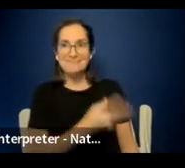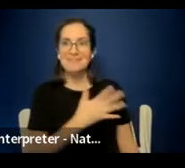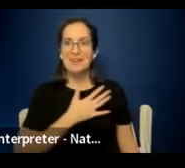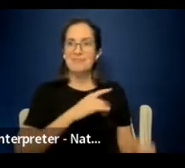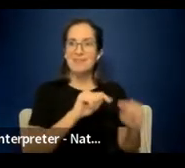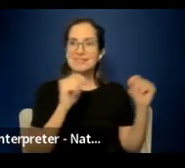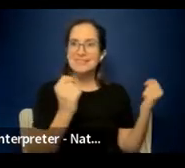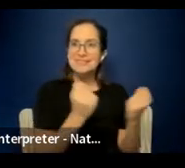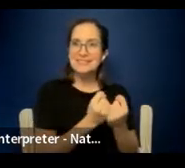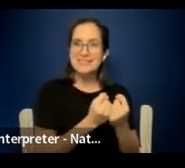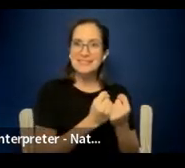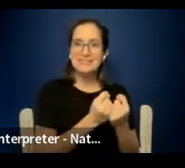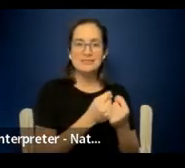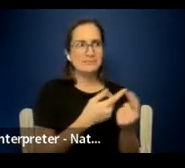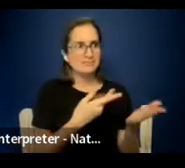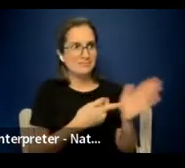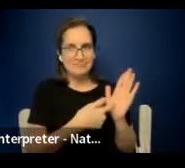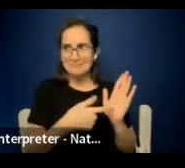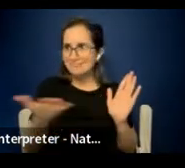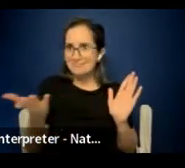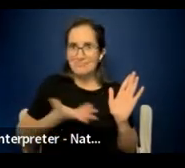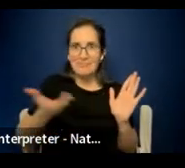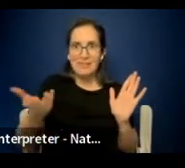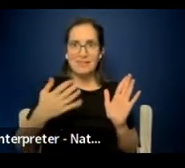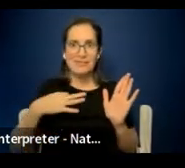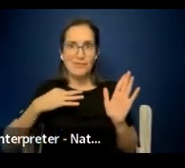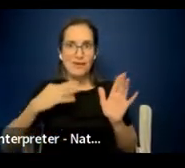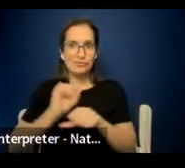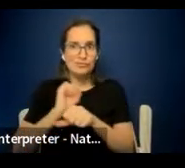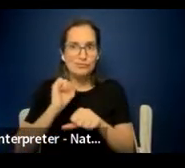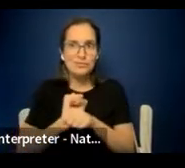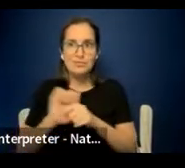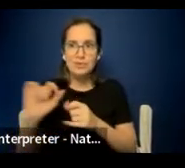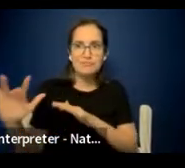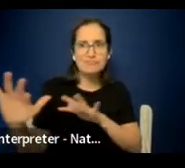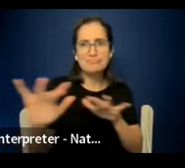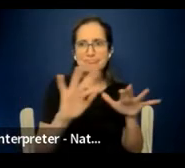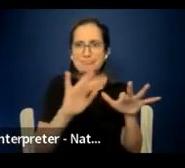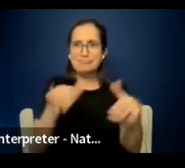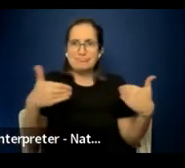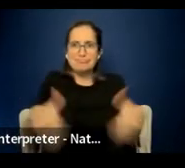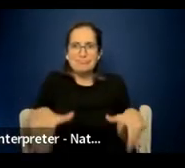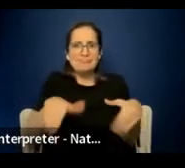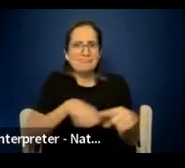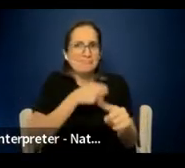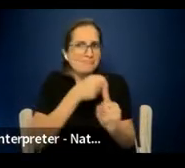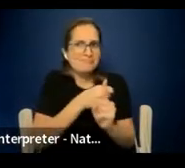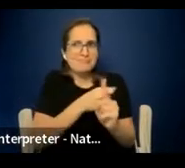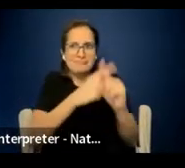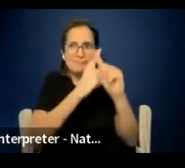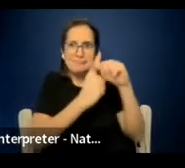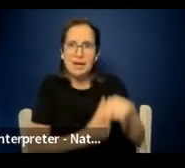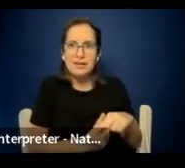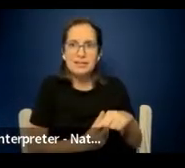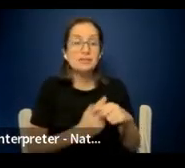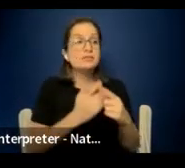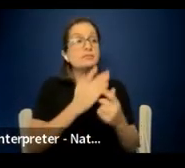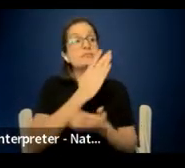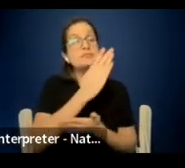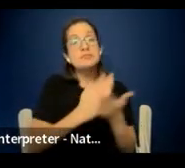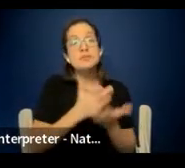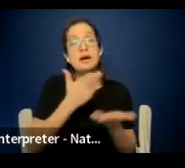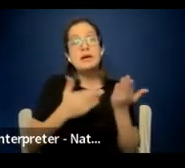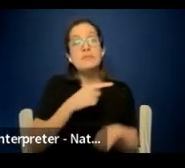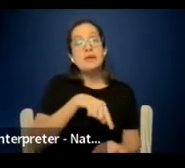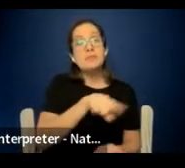impact and it can be something that's doable for your organization. And maybe that'll sort of, you know, address any fears that some people in your organization